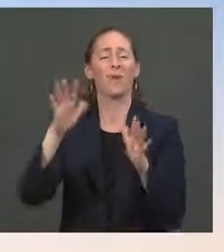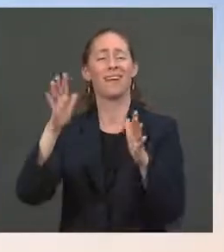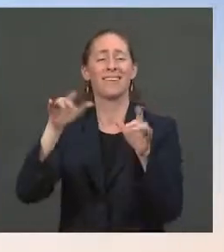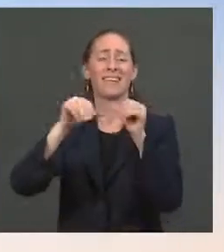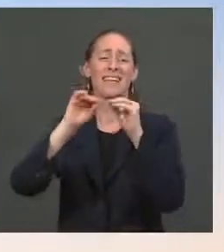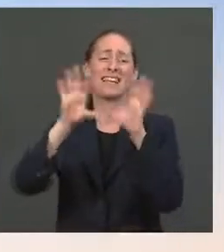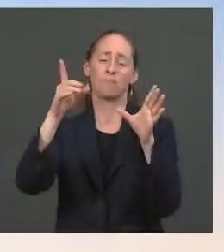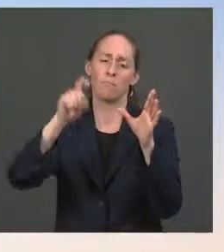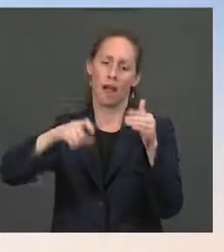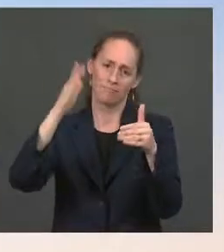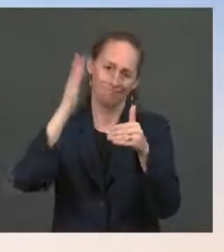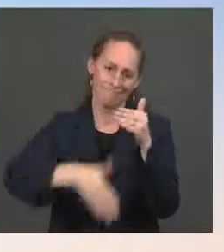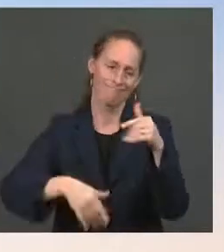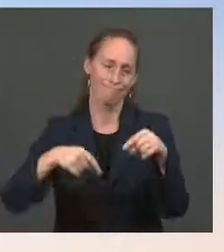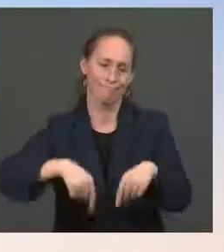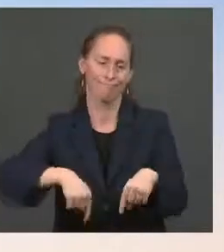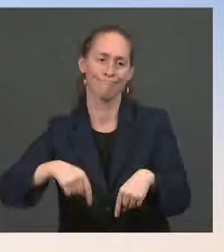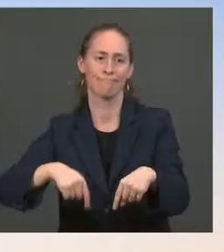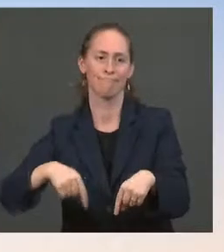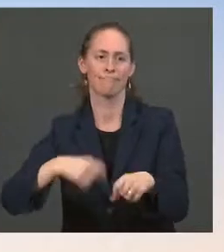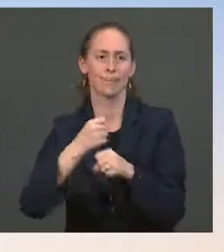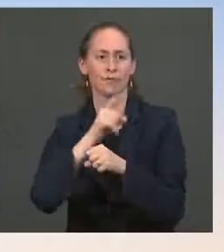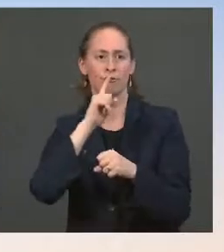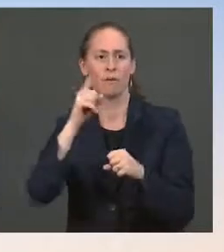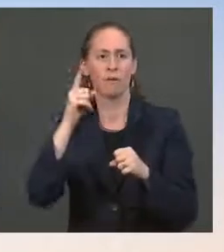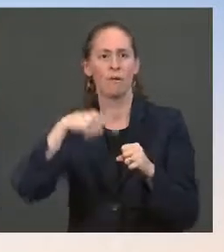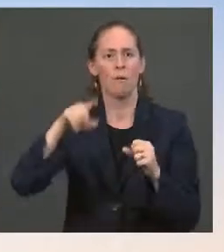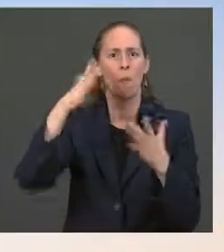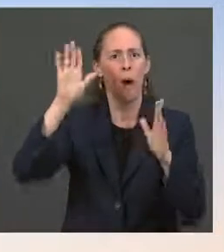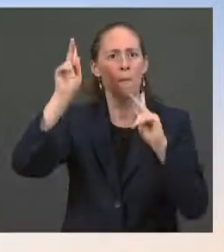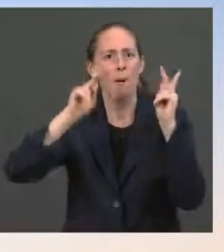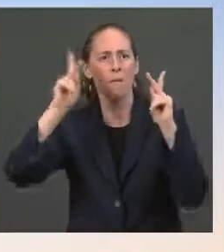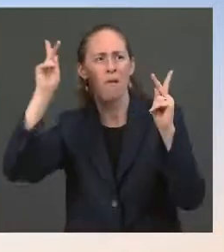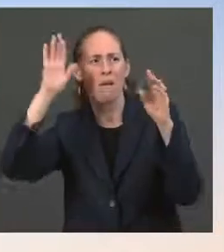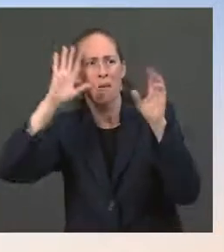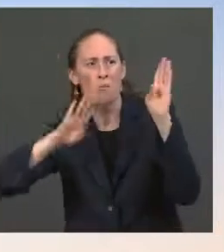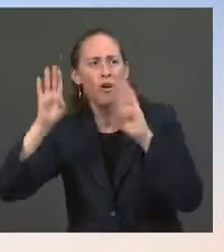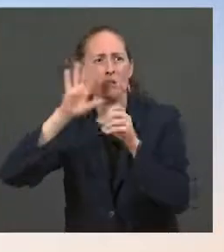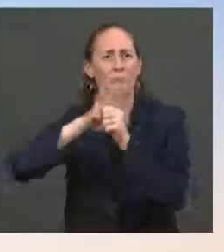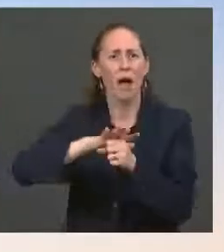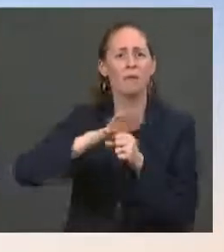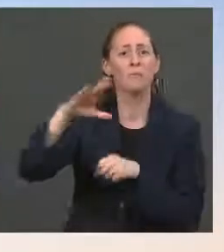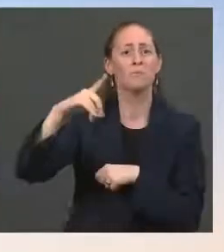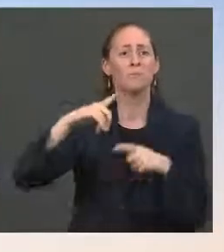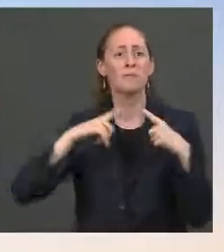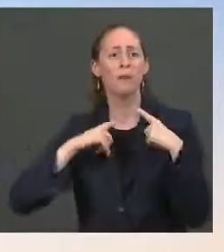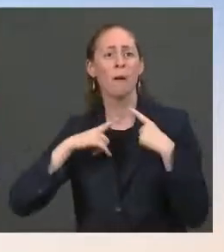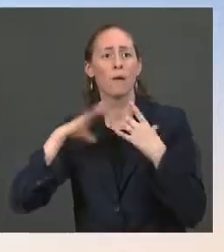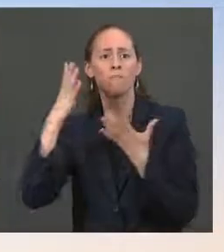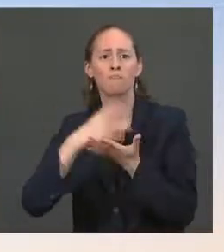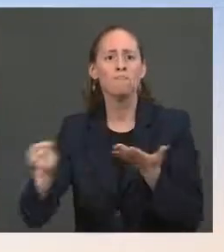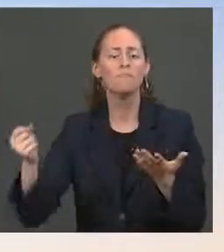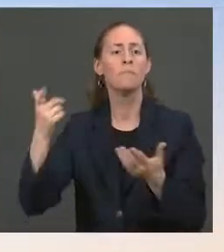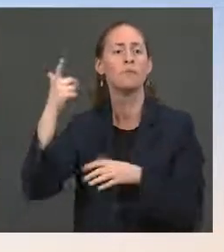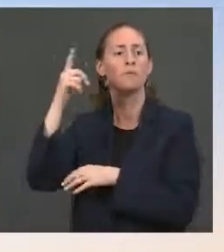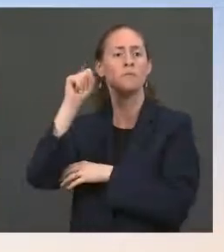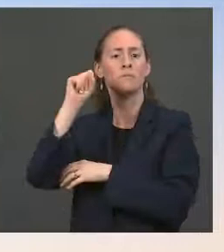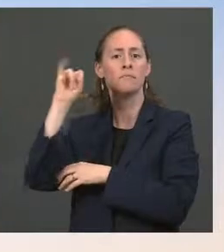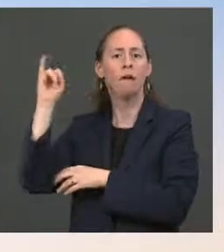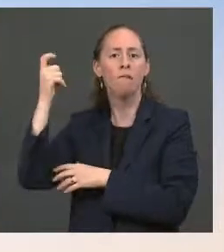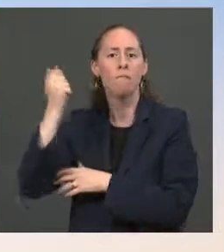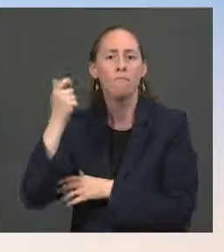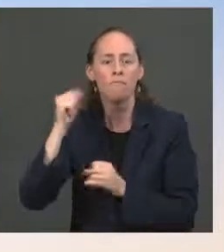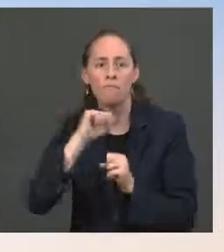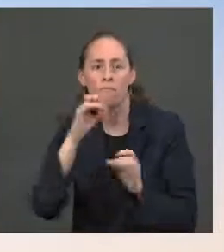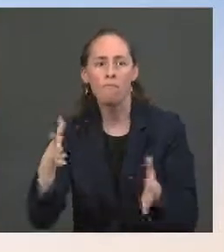get this done to ensure that people don't worry about their retirement savings, don't worry about their college savings for their kids.